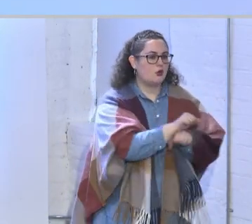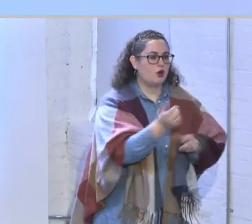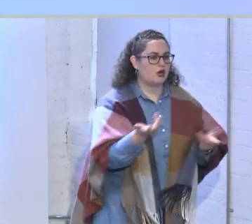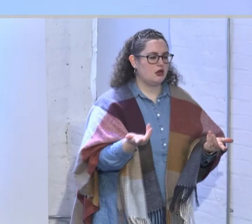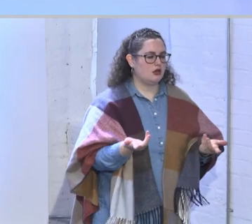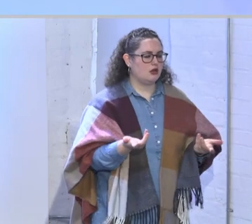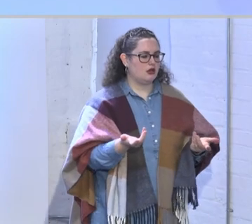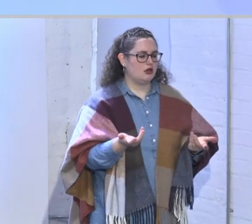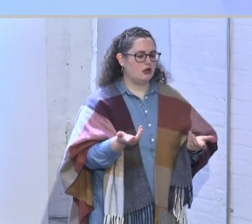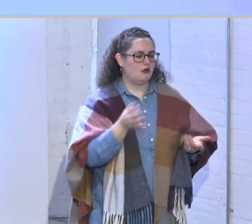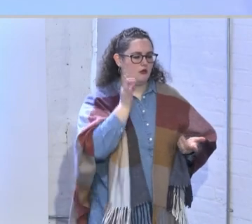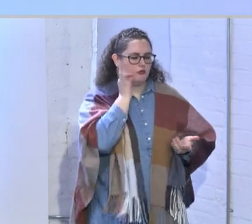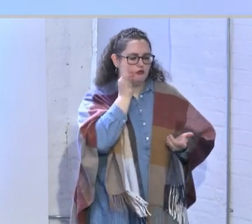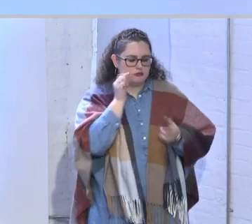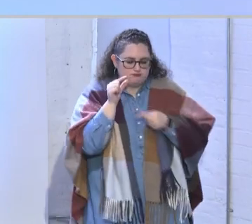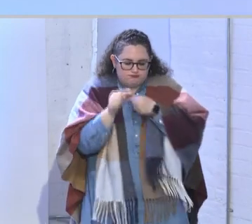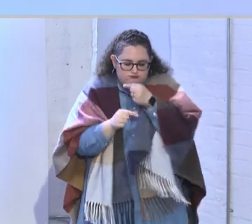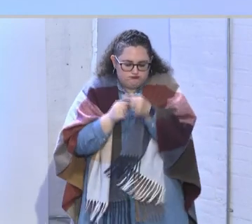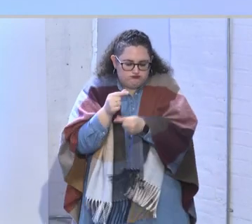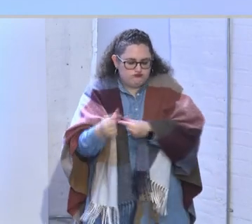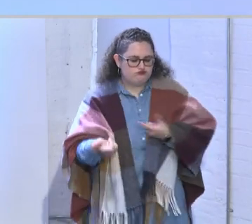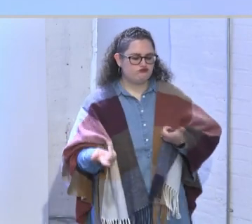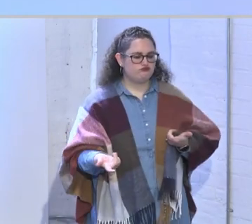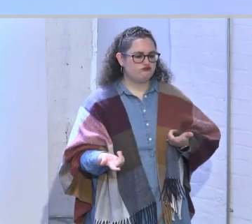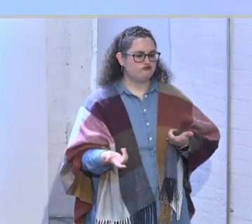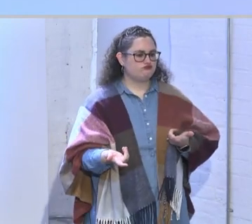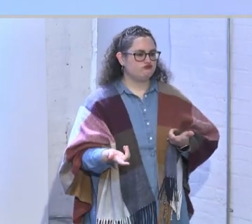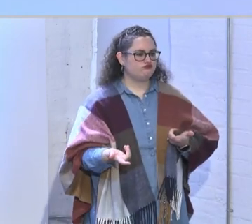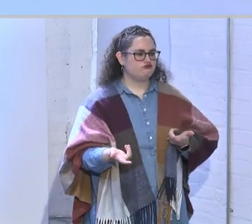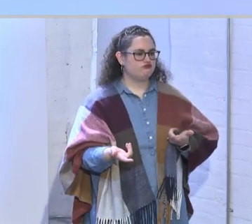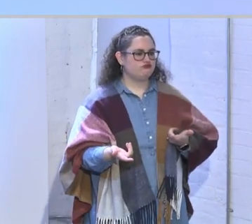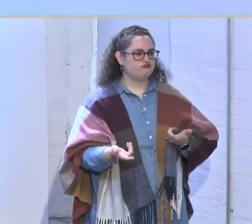be fruitful and multiply. Now,